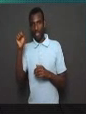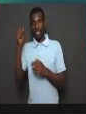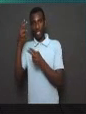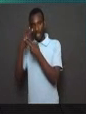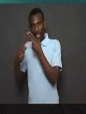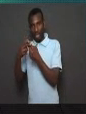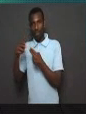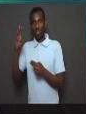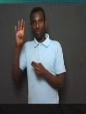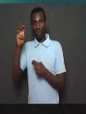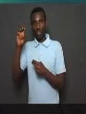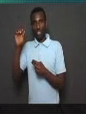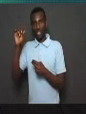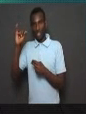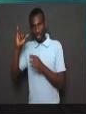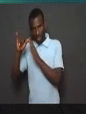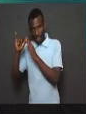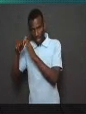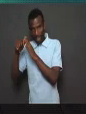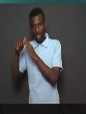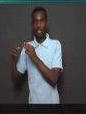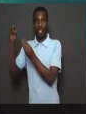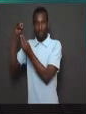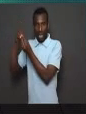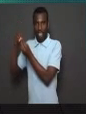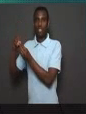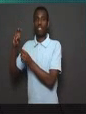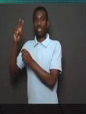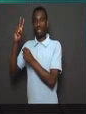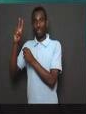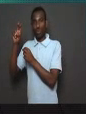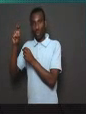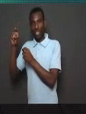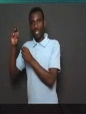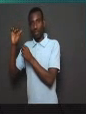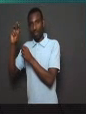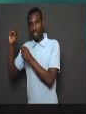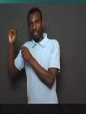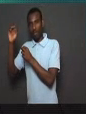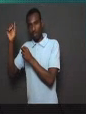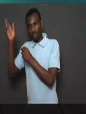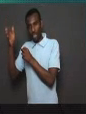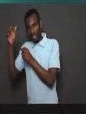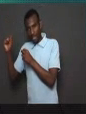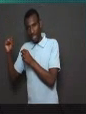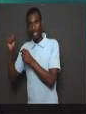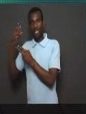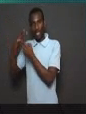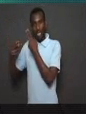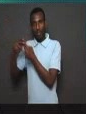As train A overtakes train B, the total ground distance